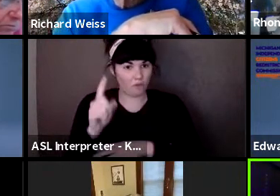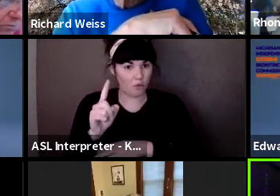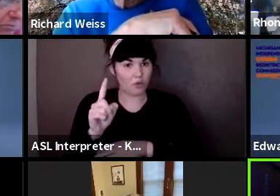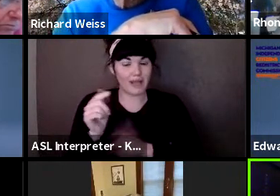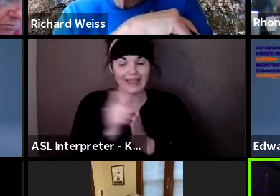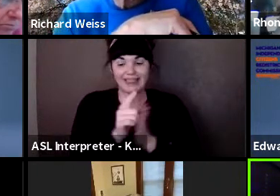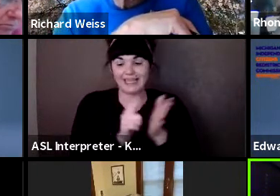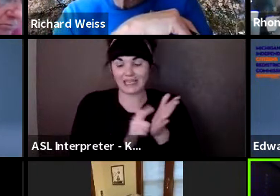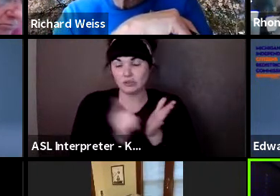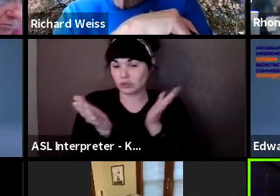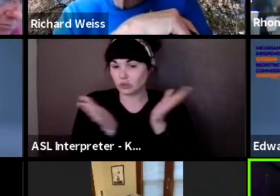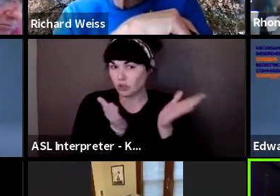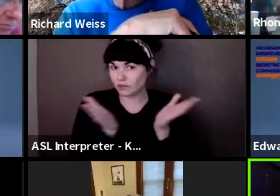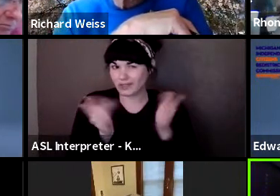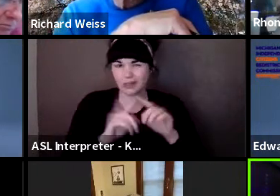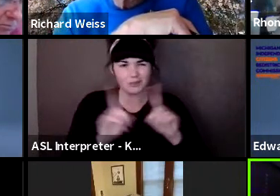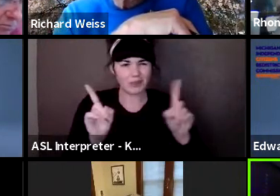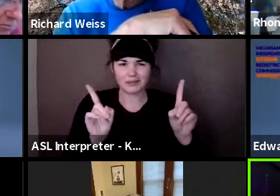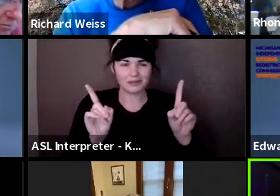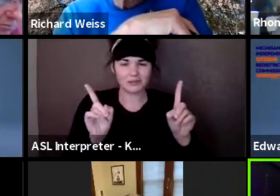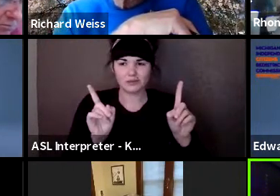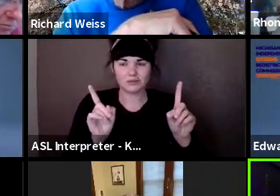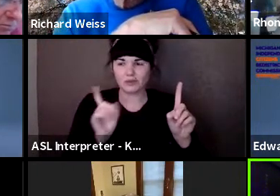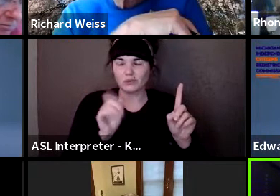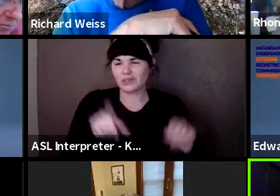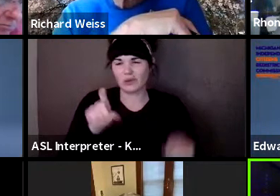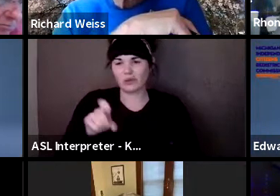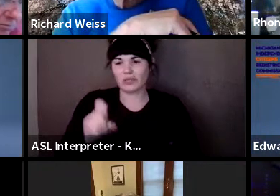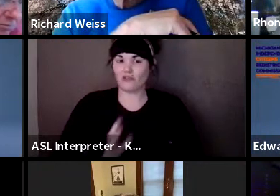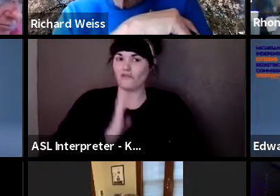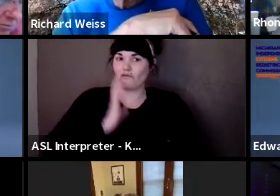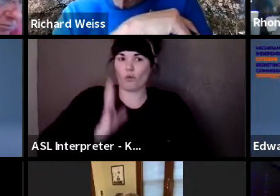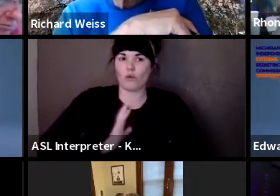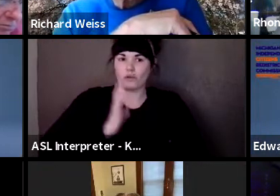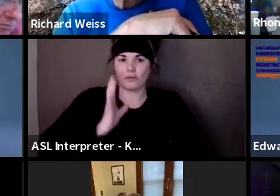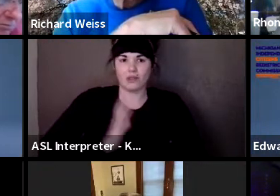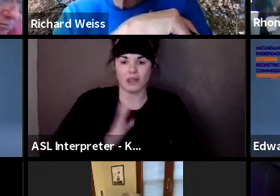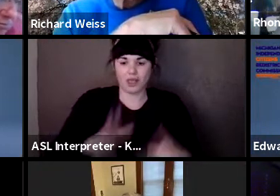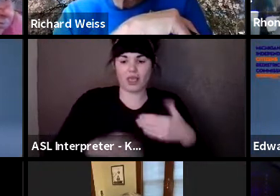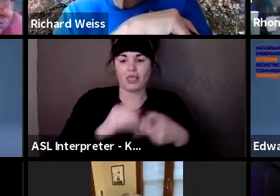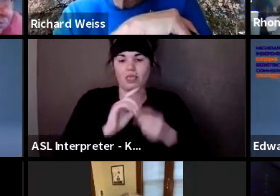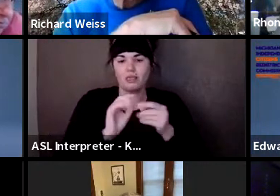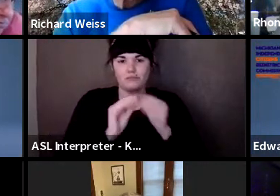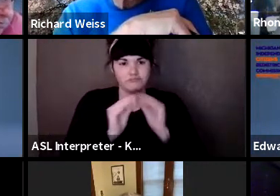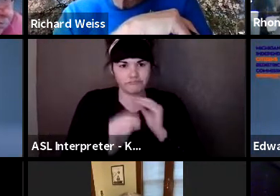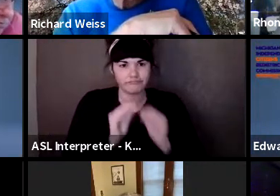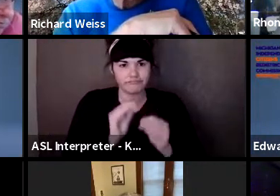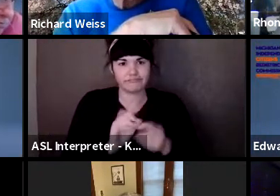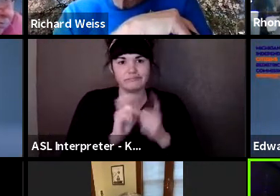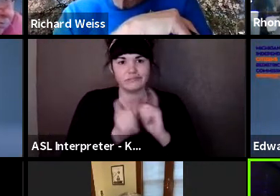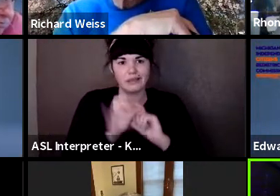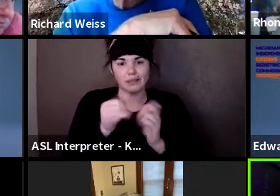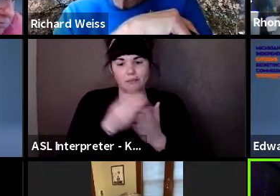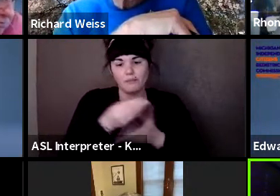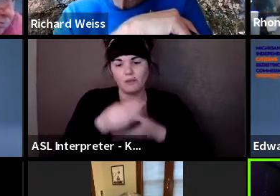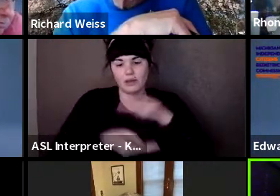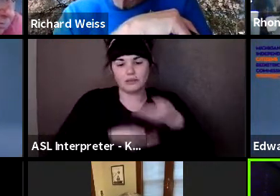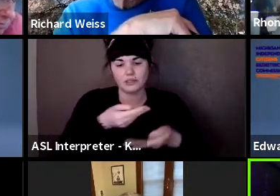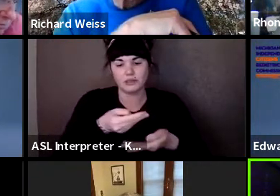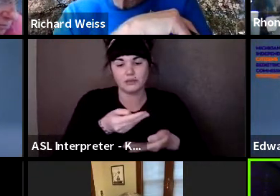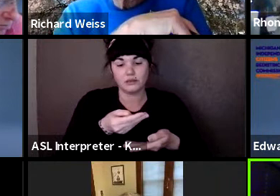need to formally amend the budget. So again, there would be money available in the